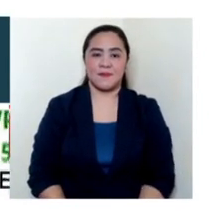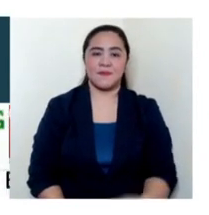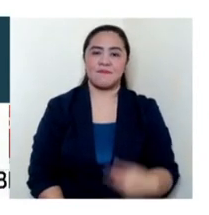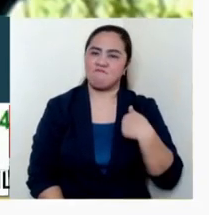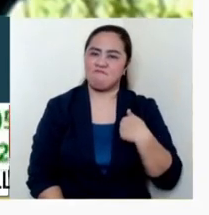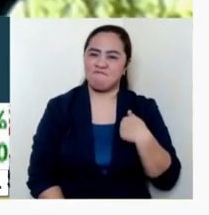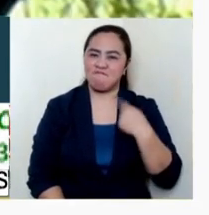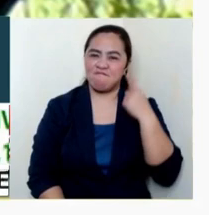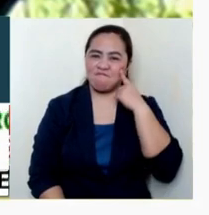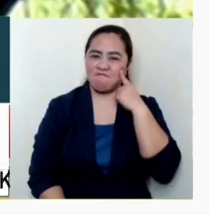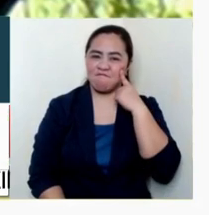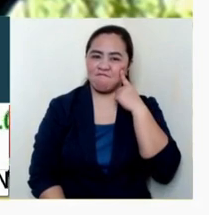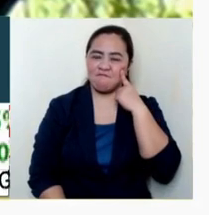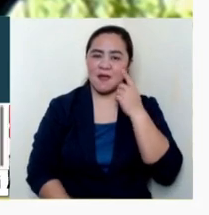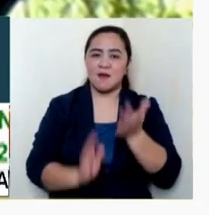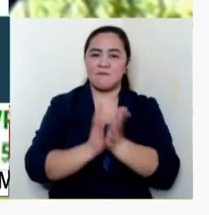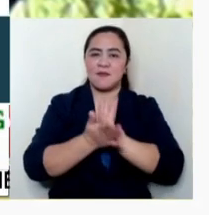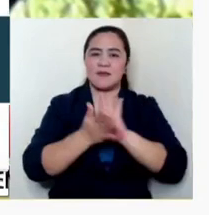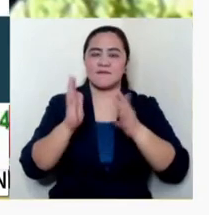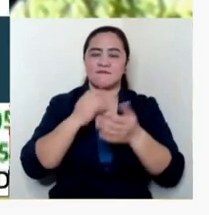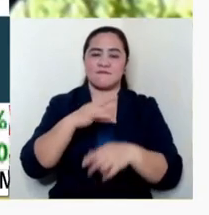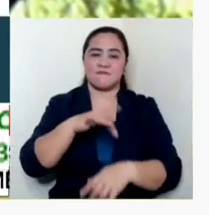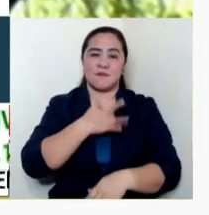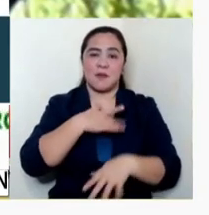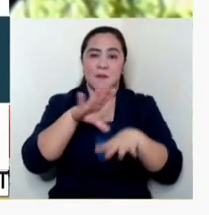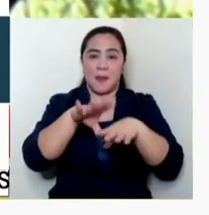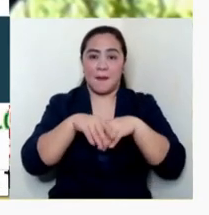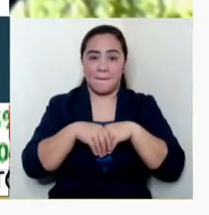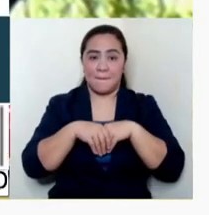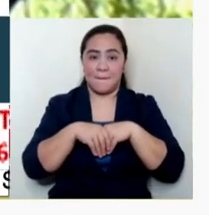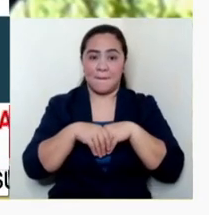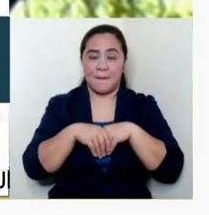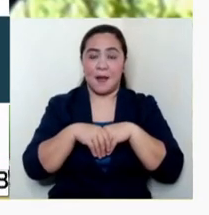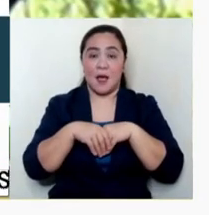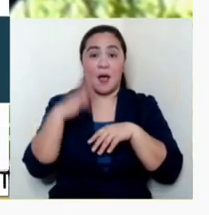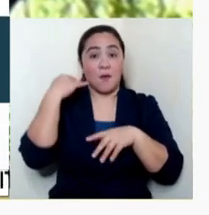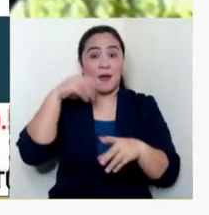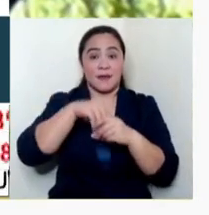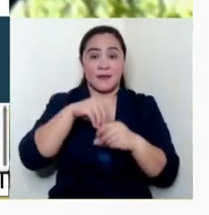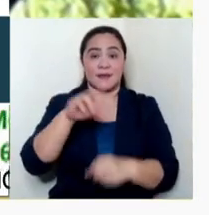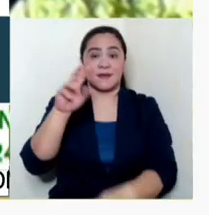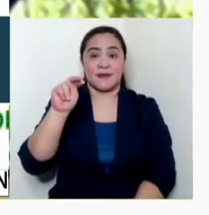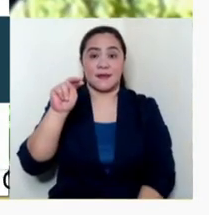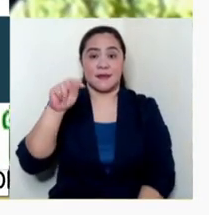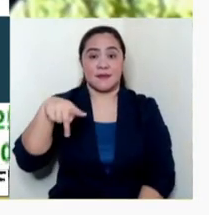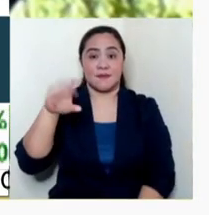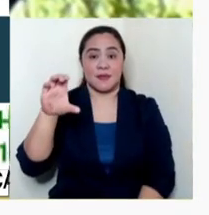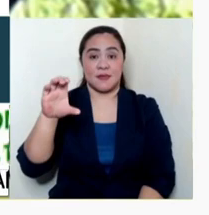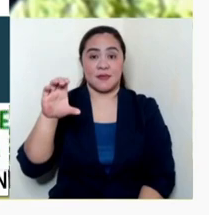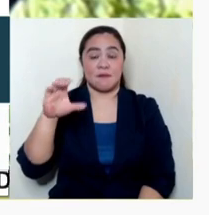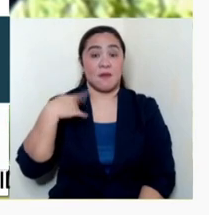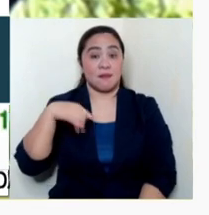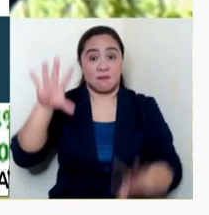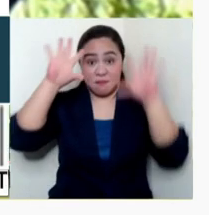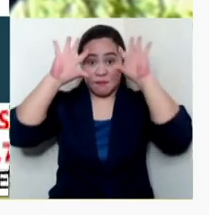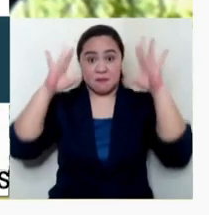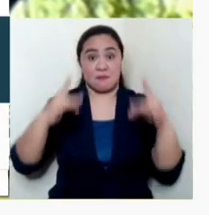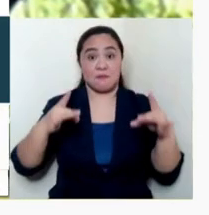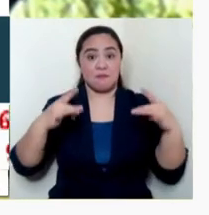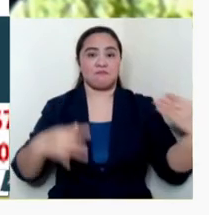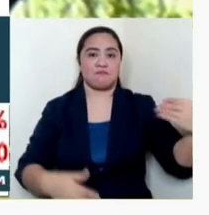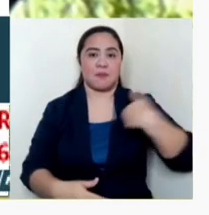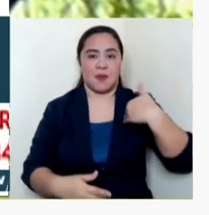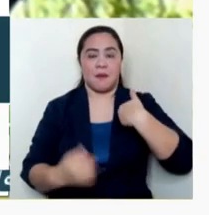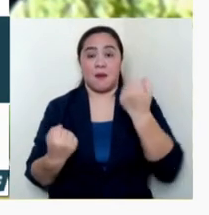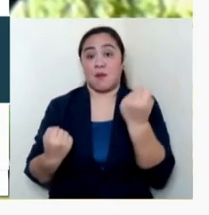I am constrained, Carmina, to say that I am a member of the NPC. Although the NPC has not yet decided which candidate to